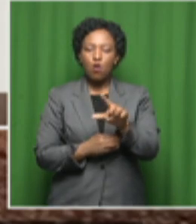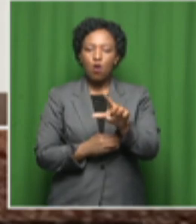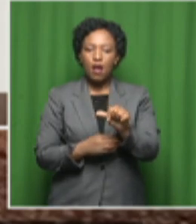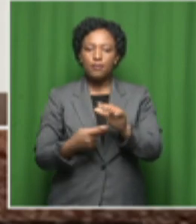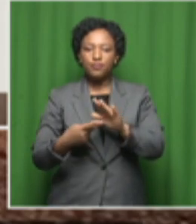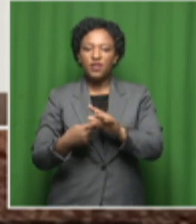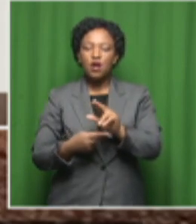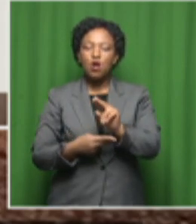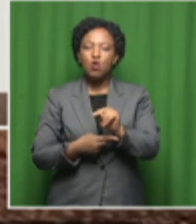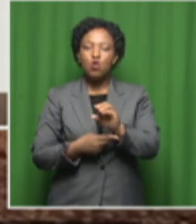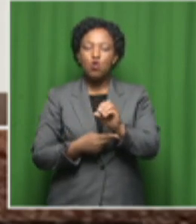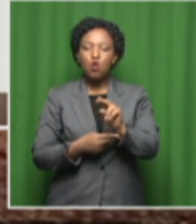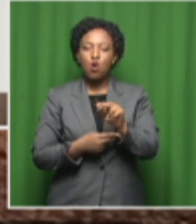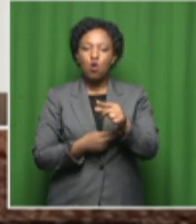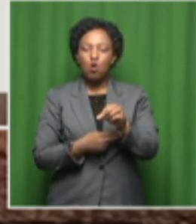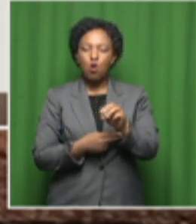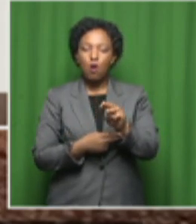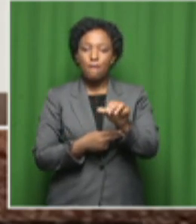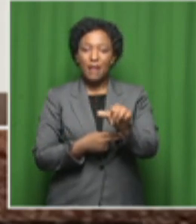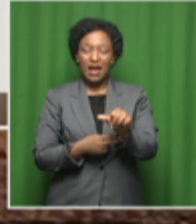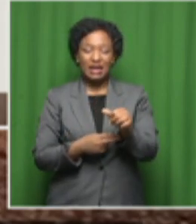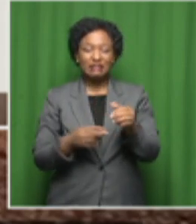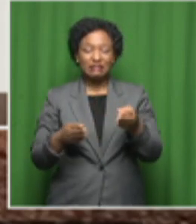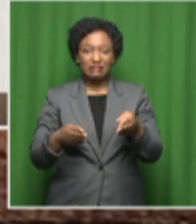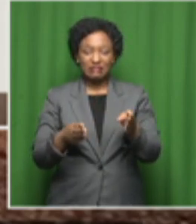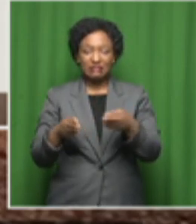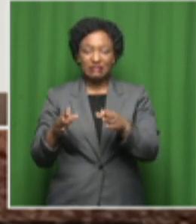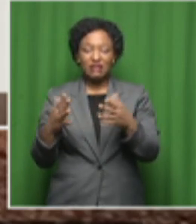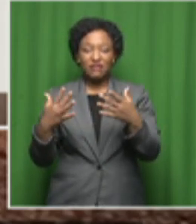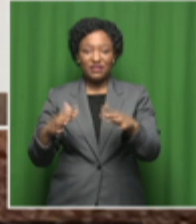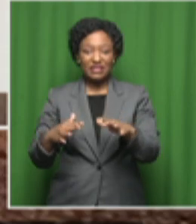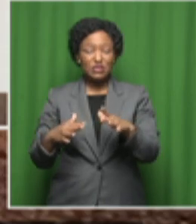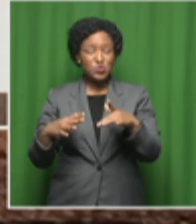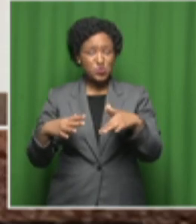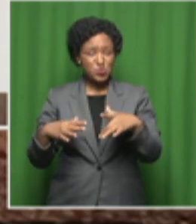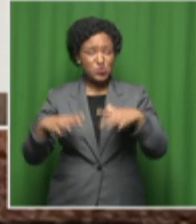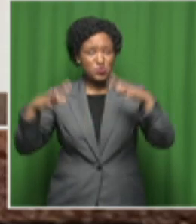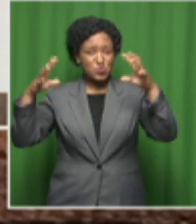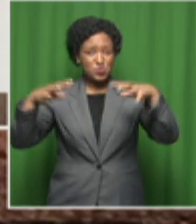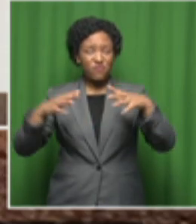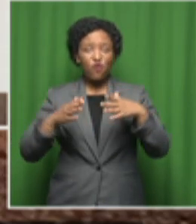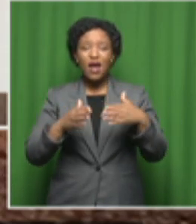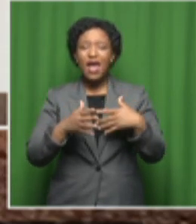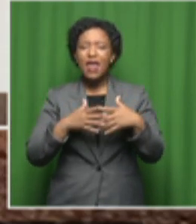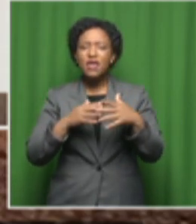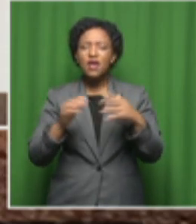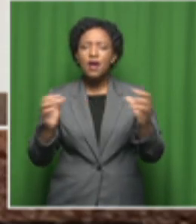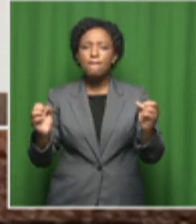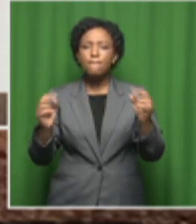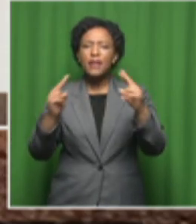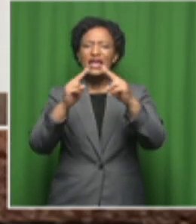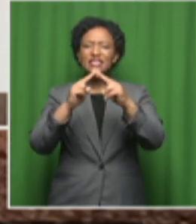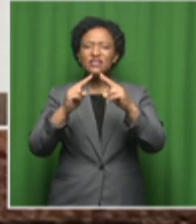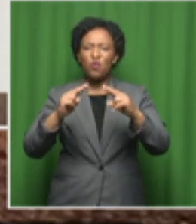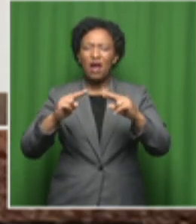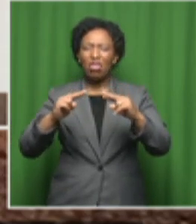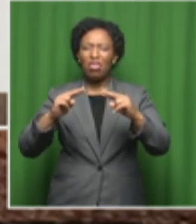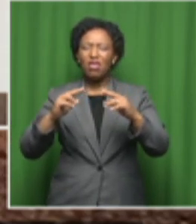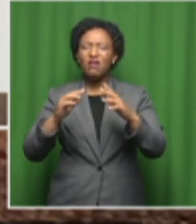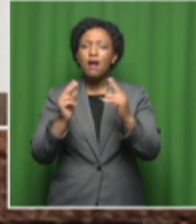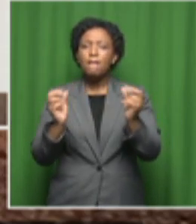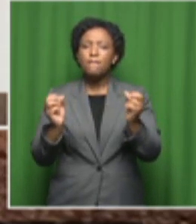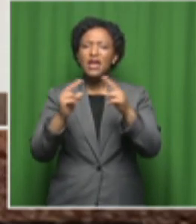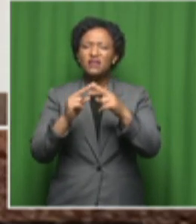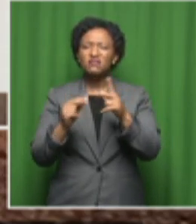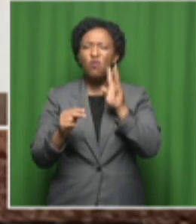area have very high levels because of the significant rain. So just be very careful crossing any bridges, particularly low level bridges. If there's water